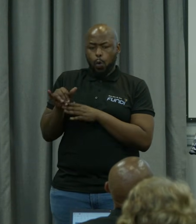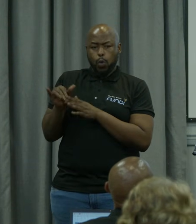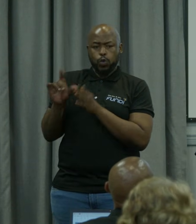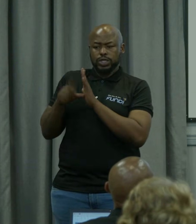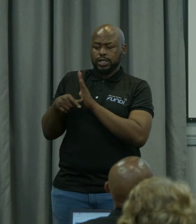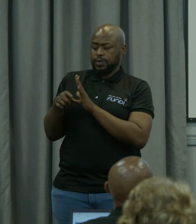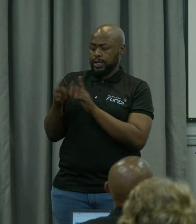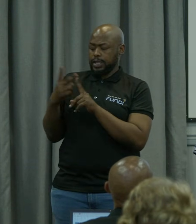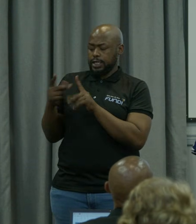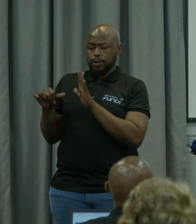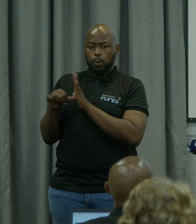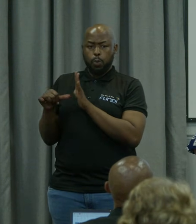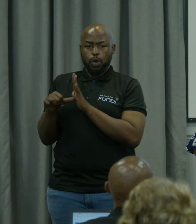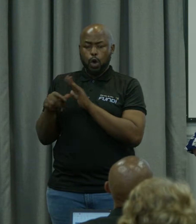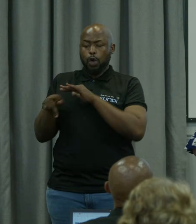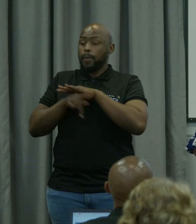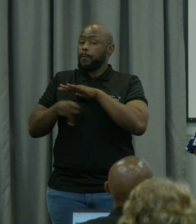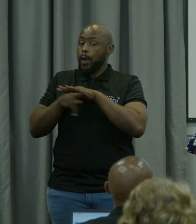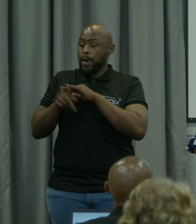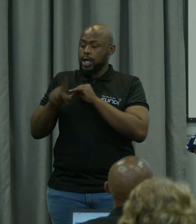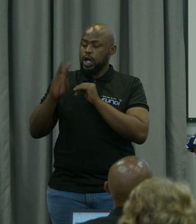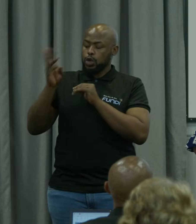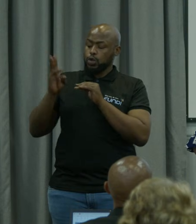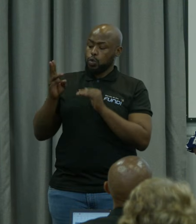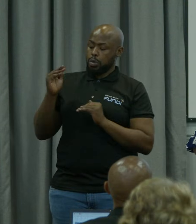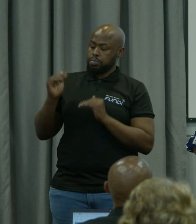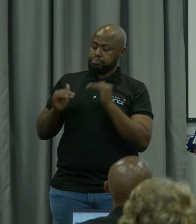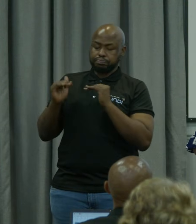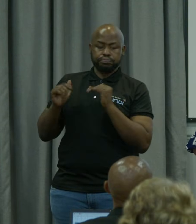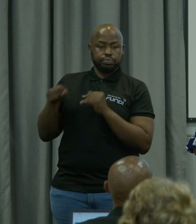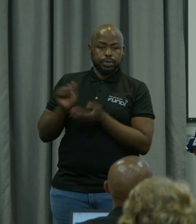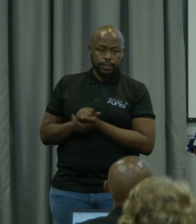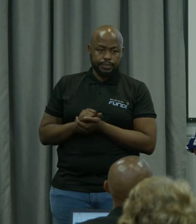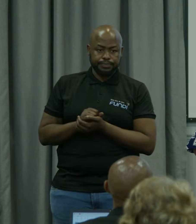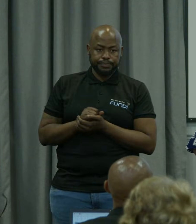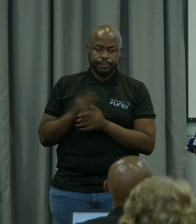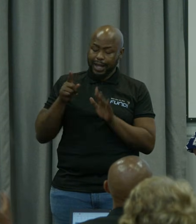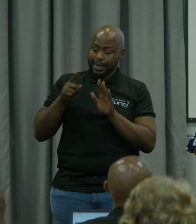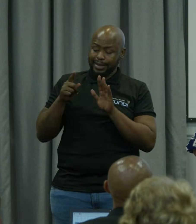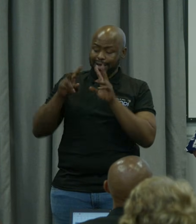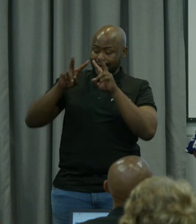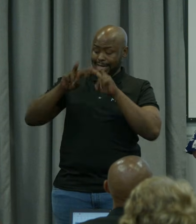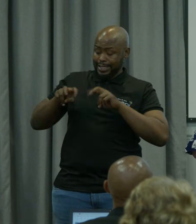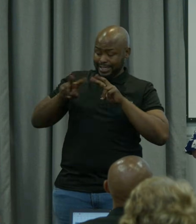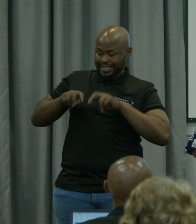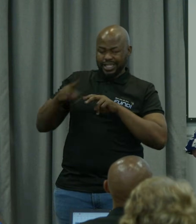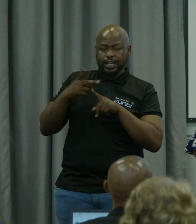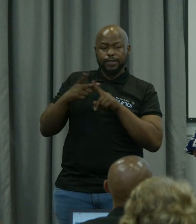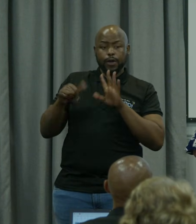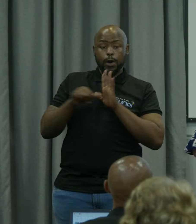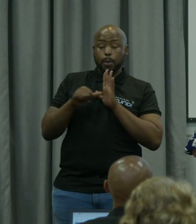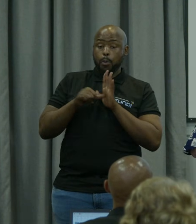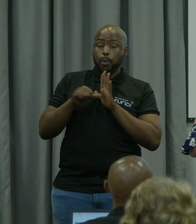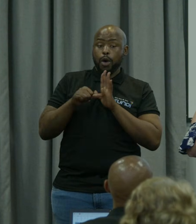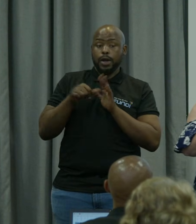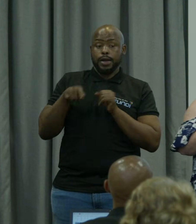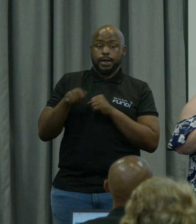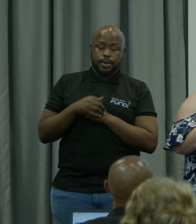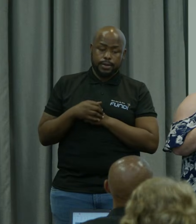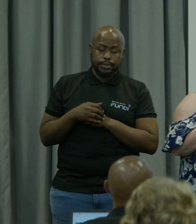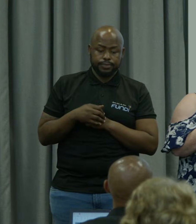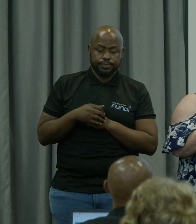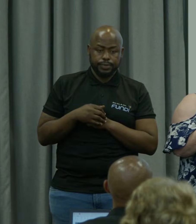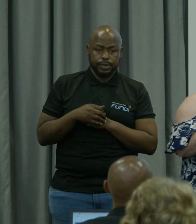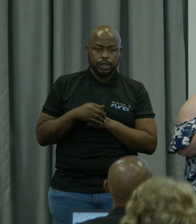primary disability that you actually weight? And the screening is going to be extremely important here. All right.